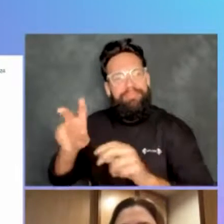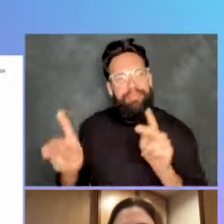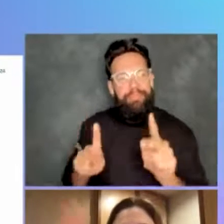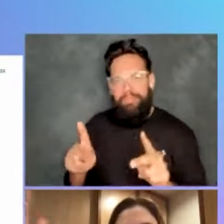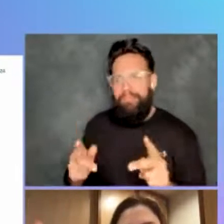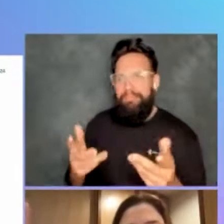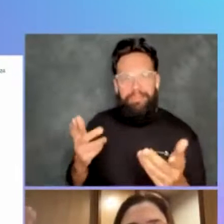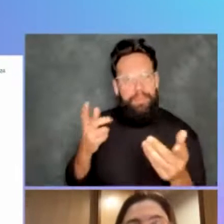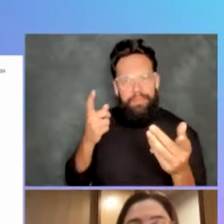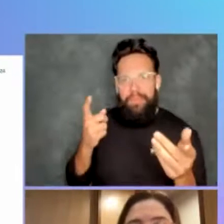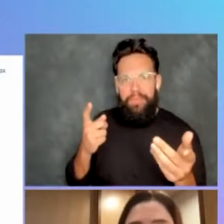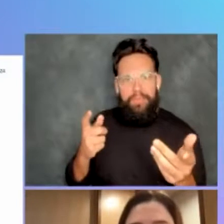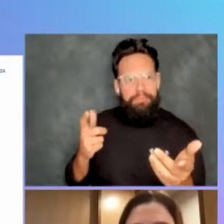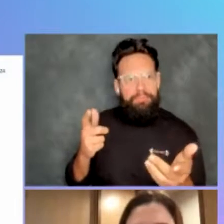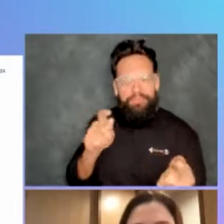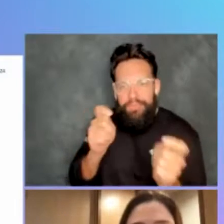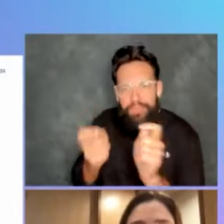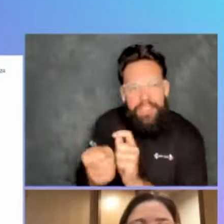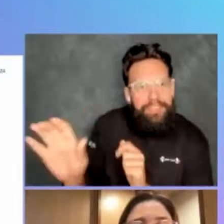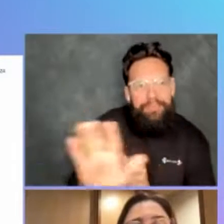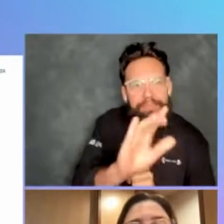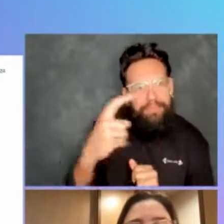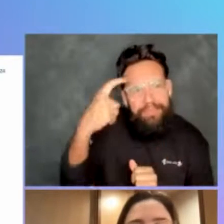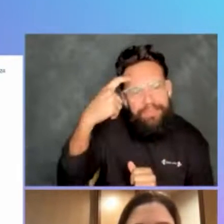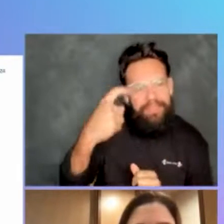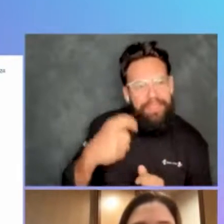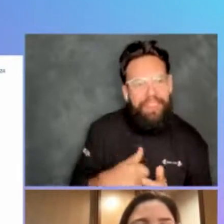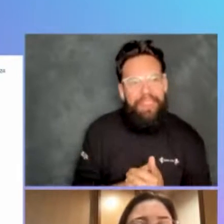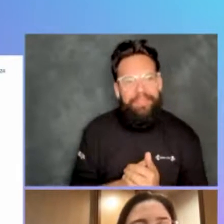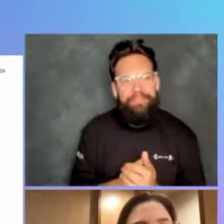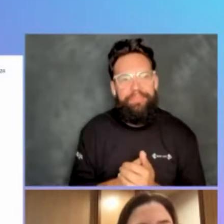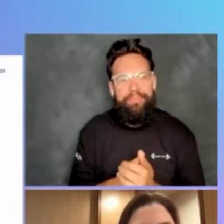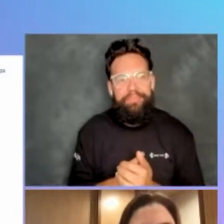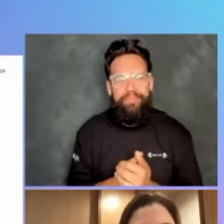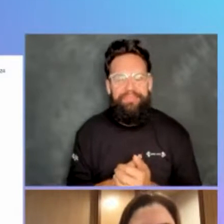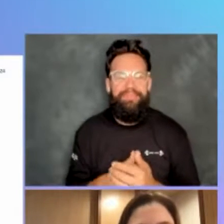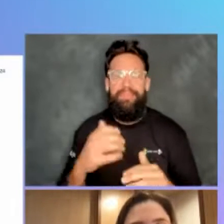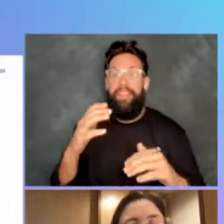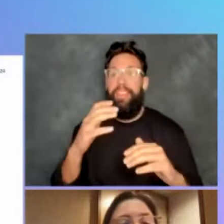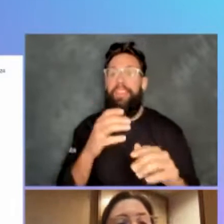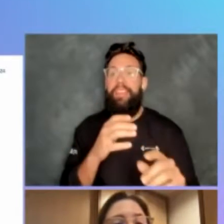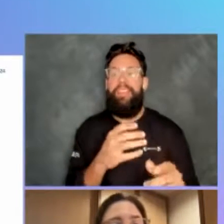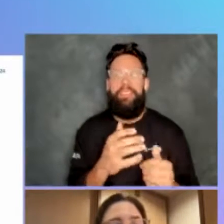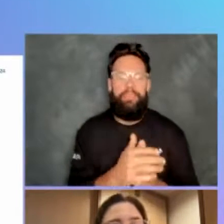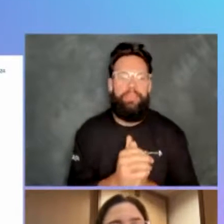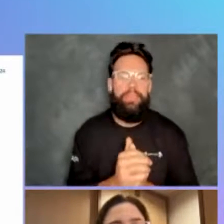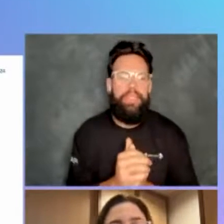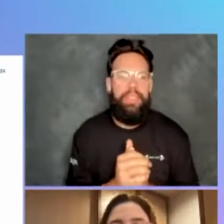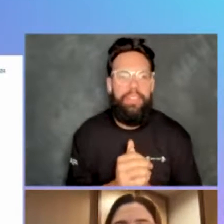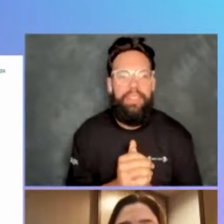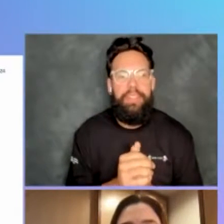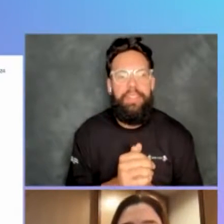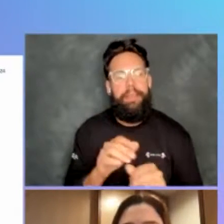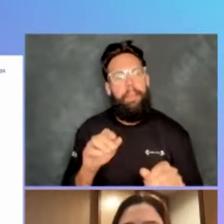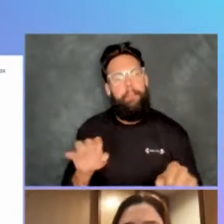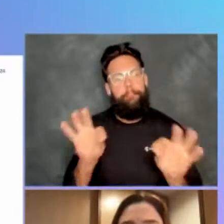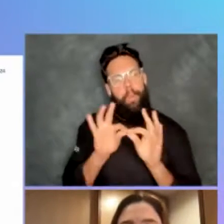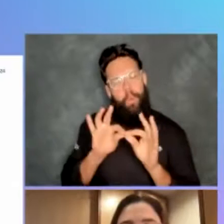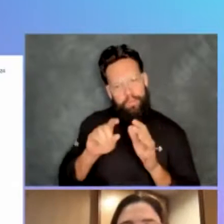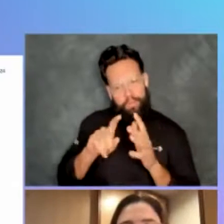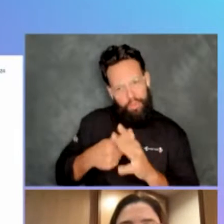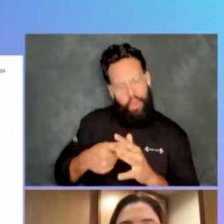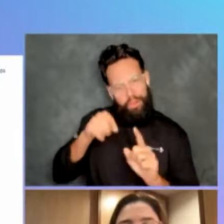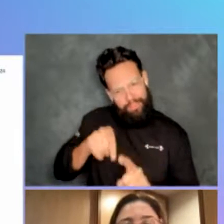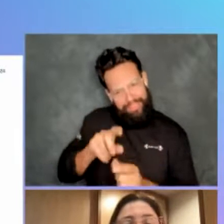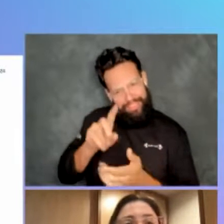the reactive stage. So when you're doing auditing and you're remediating bugs. So this is very much a proactive approach